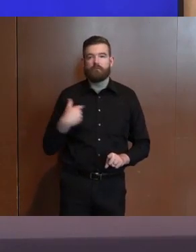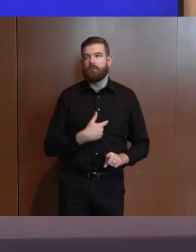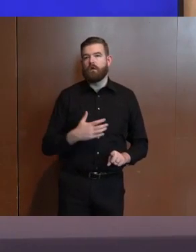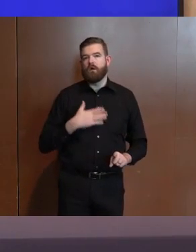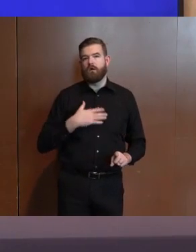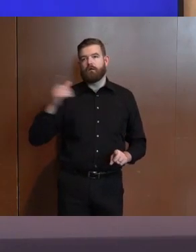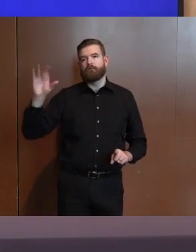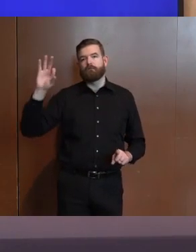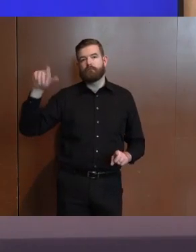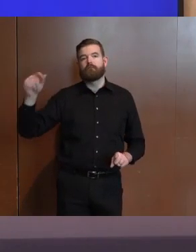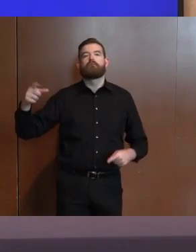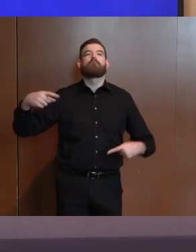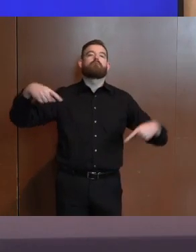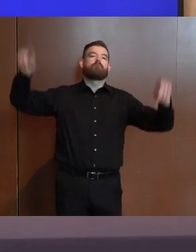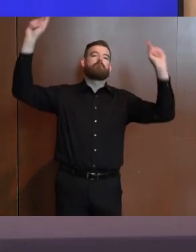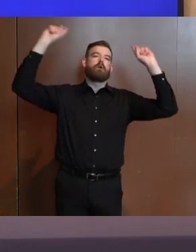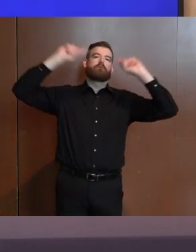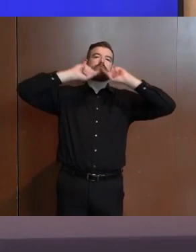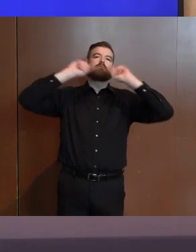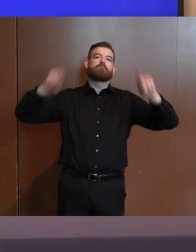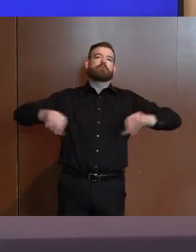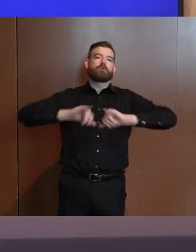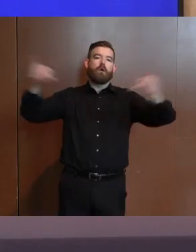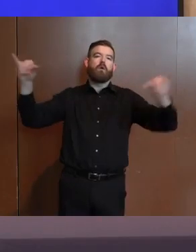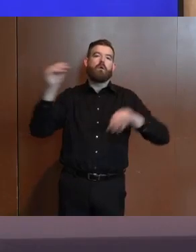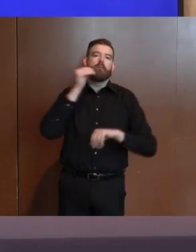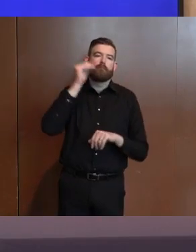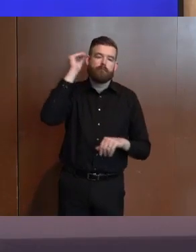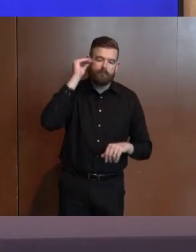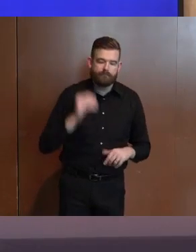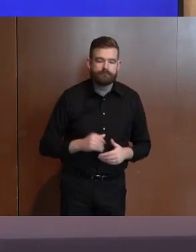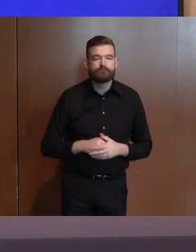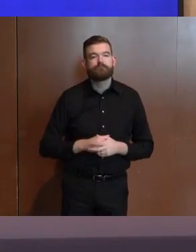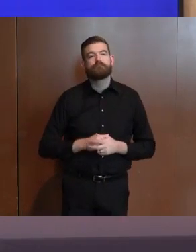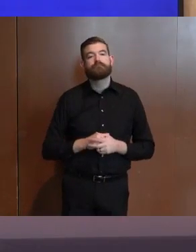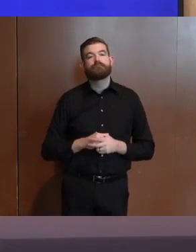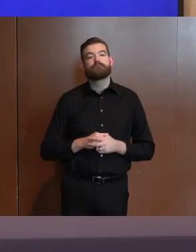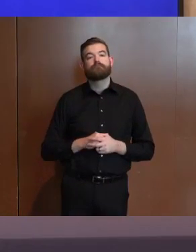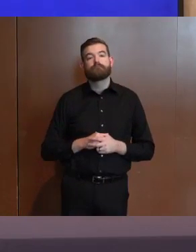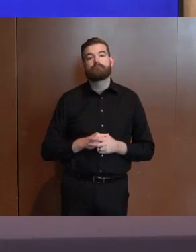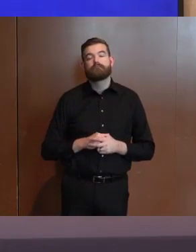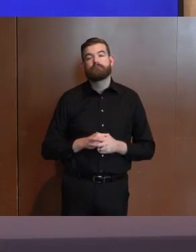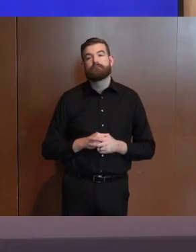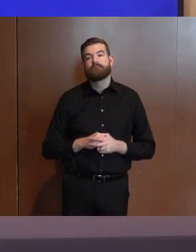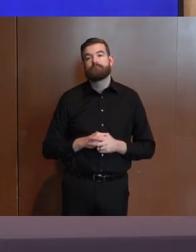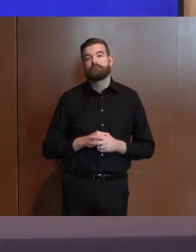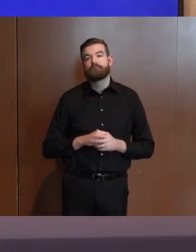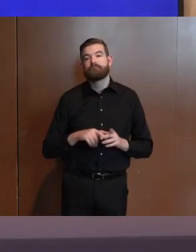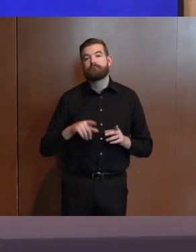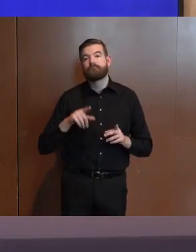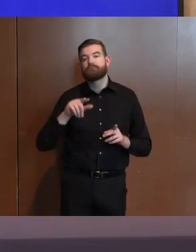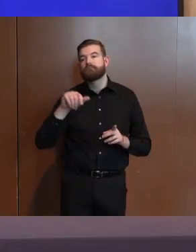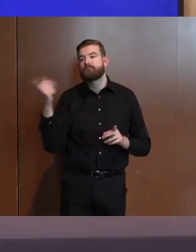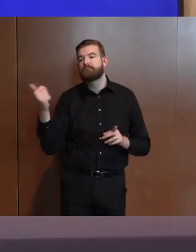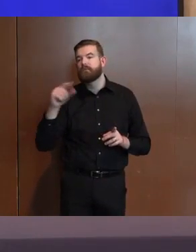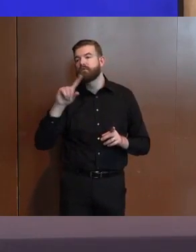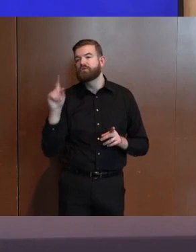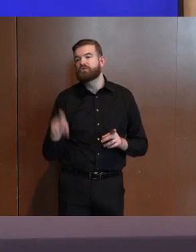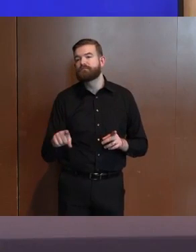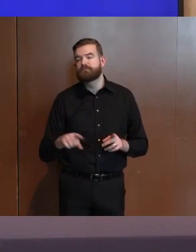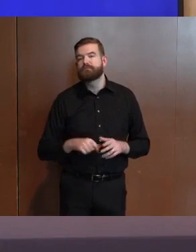anything else? Or no? Charlie, you left Charlie hanging. I just We can't leave Charlie hanging ever. That's okay. I just